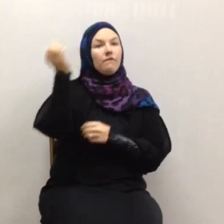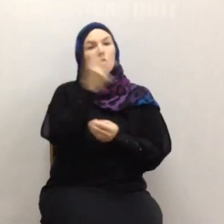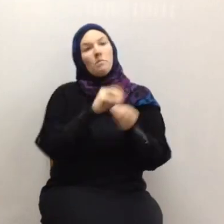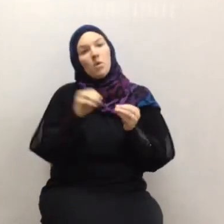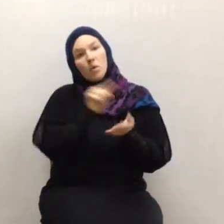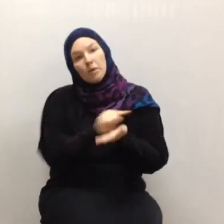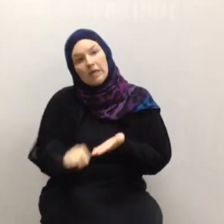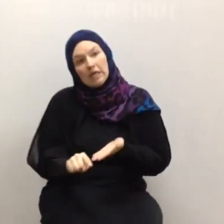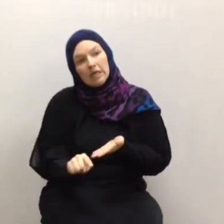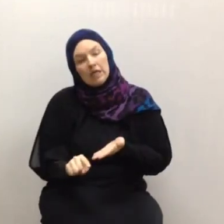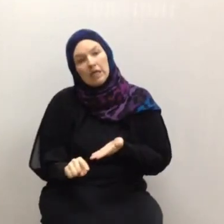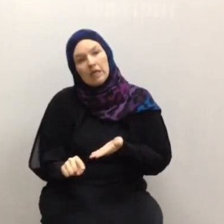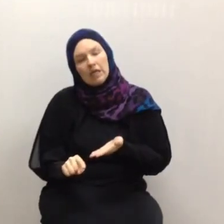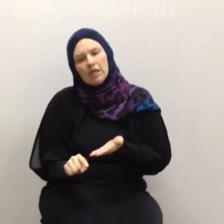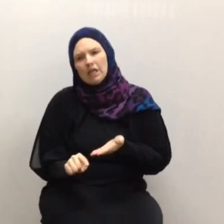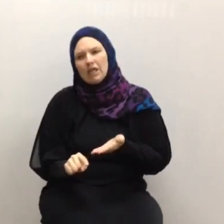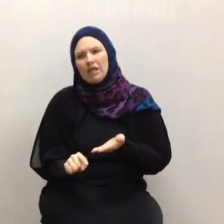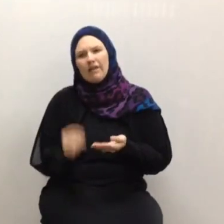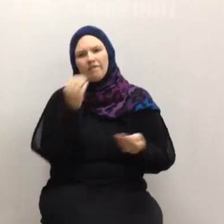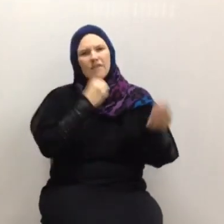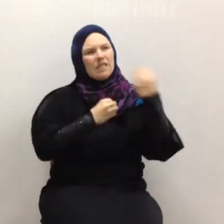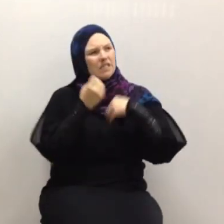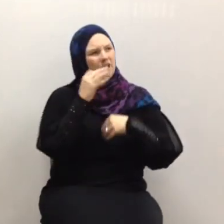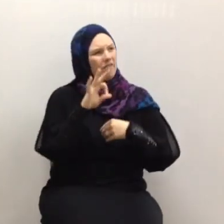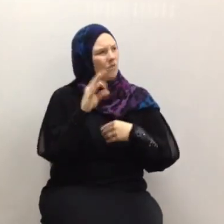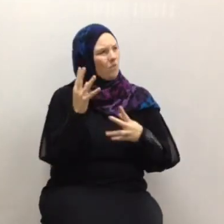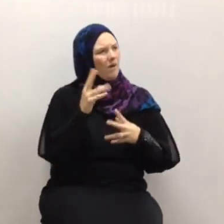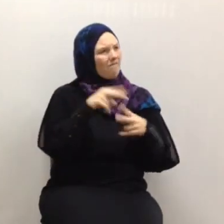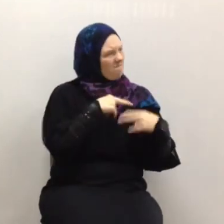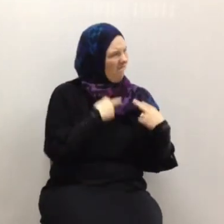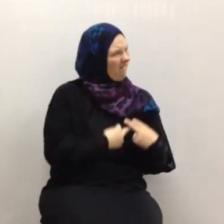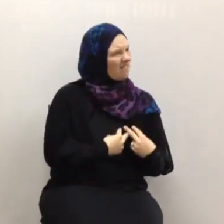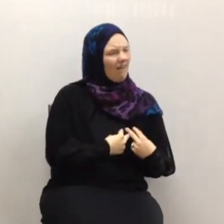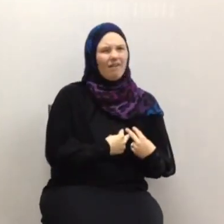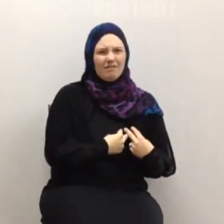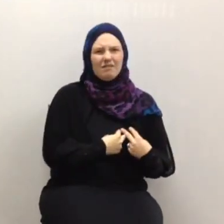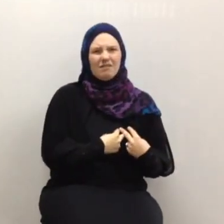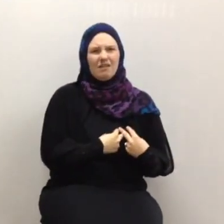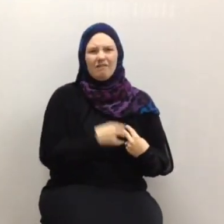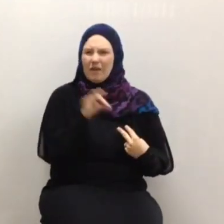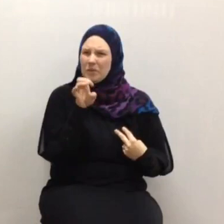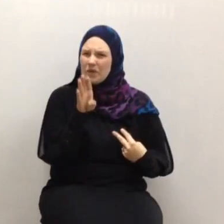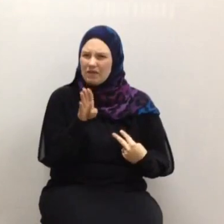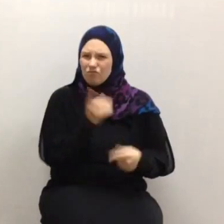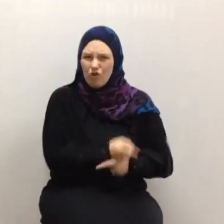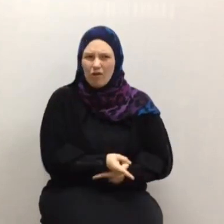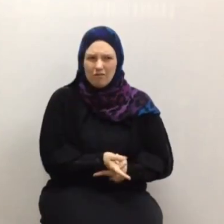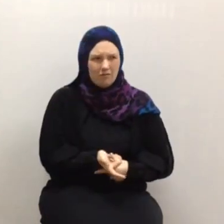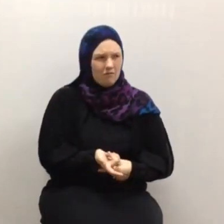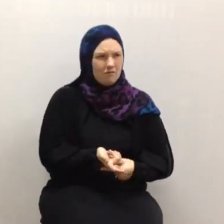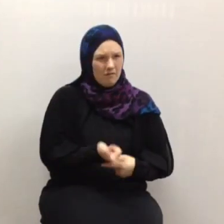of what? Valentine? February, right? Do I memorize it right?